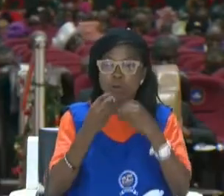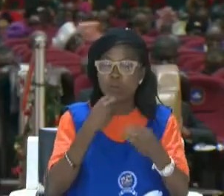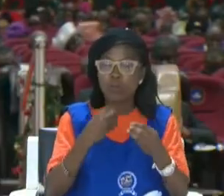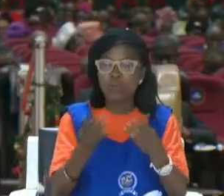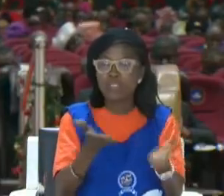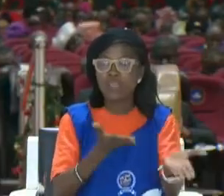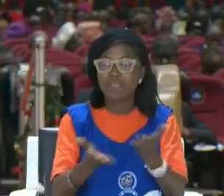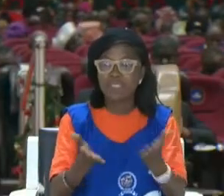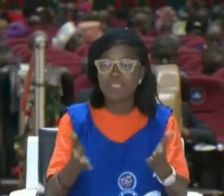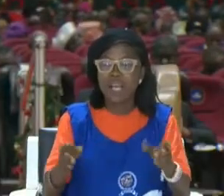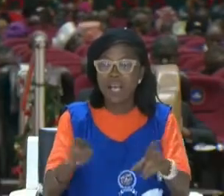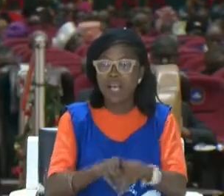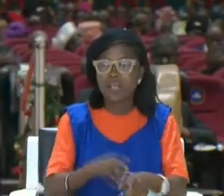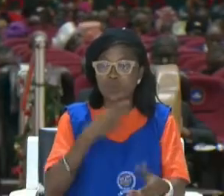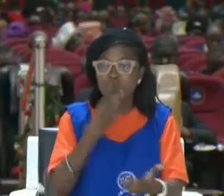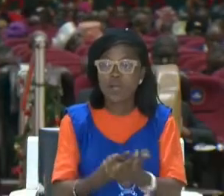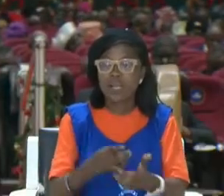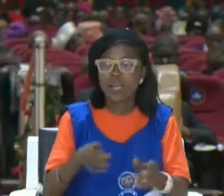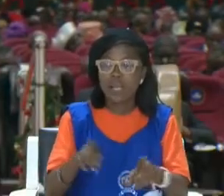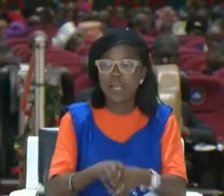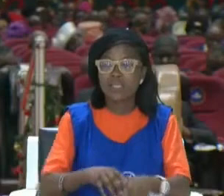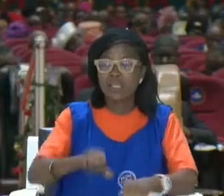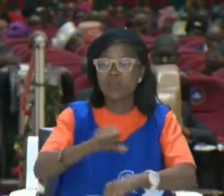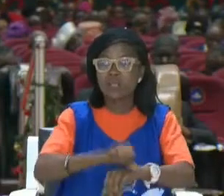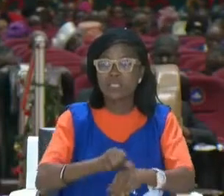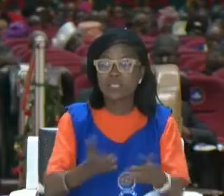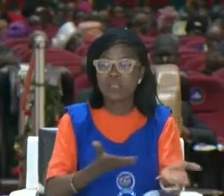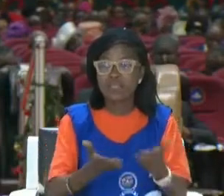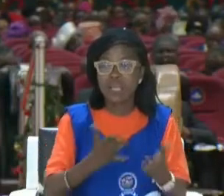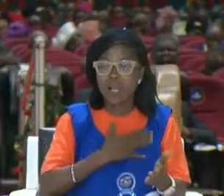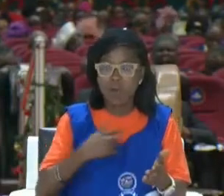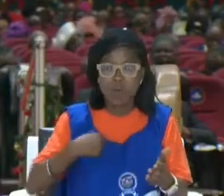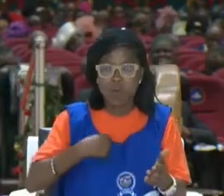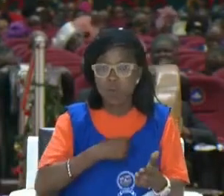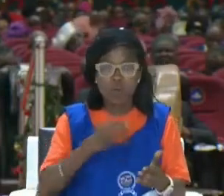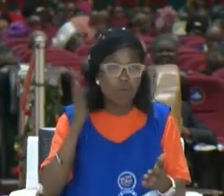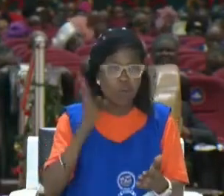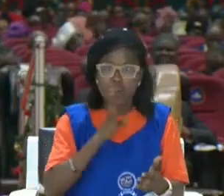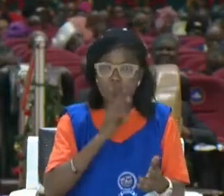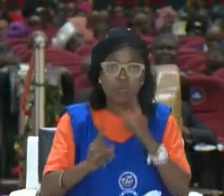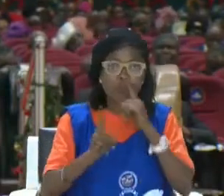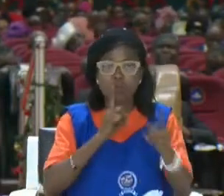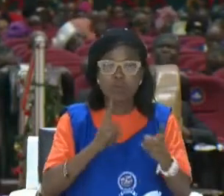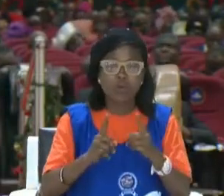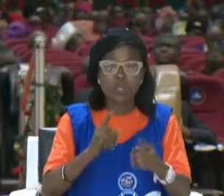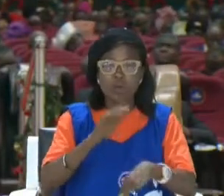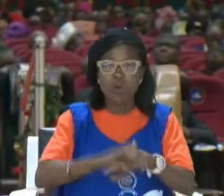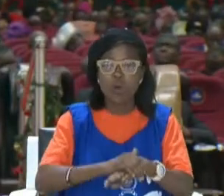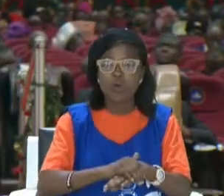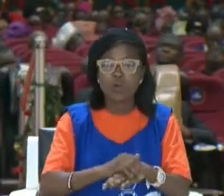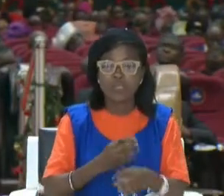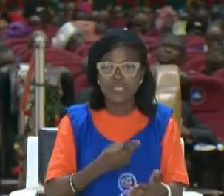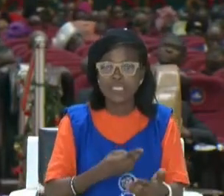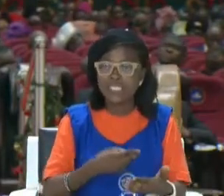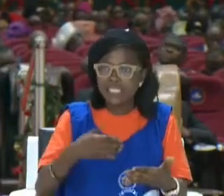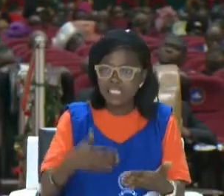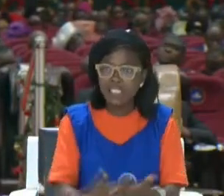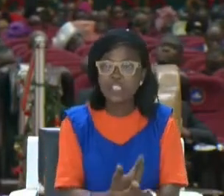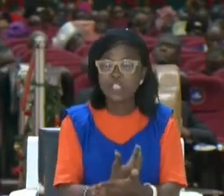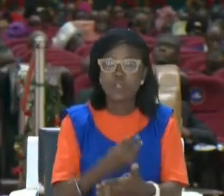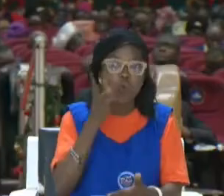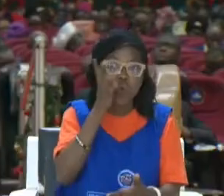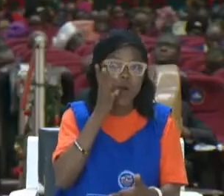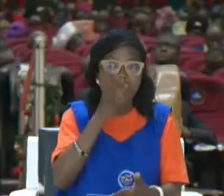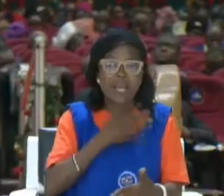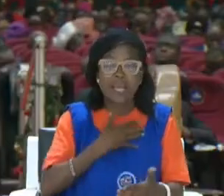service. And we'll be talking on new wine and fresh anointing.